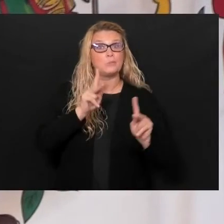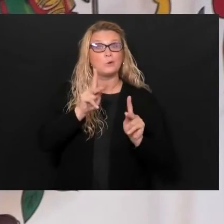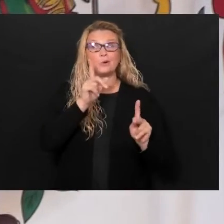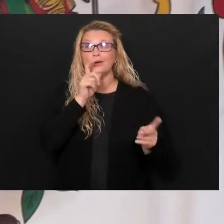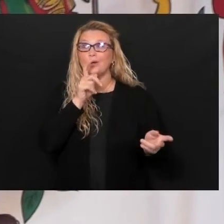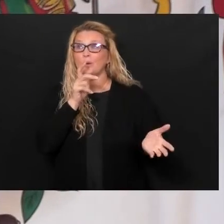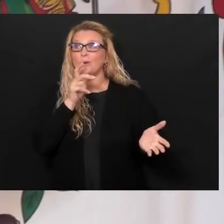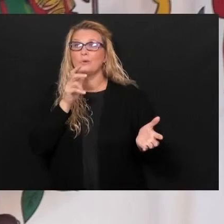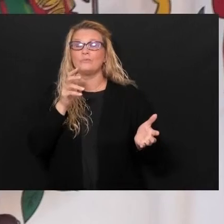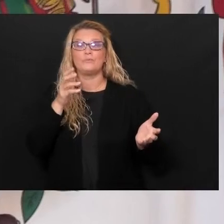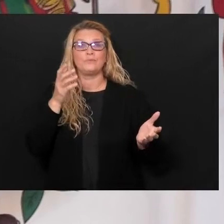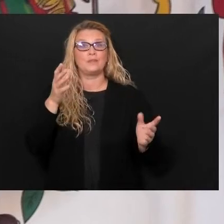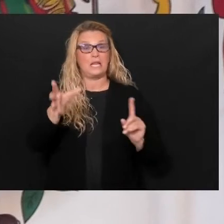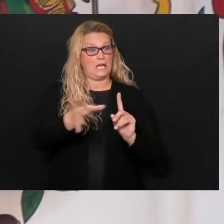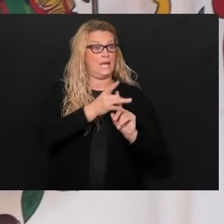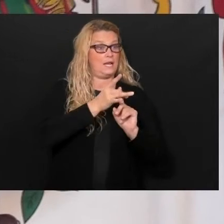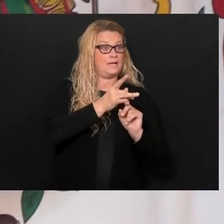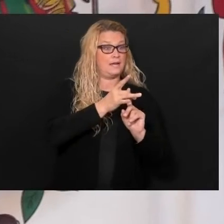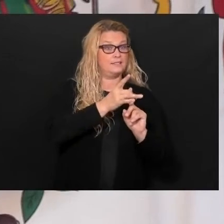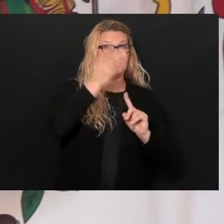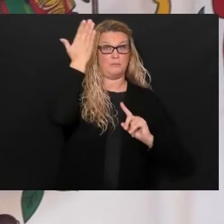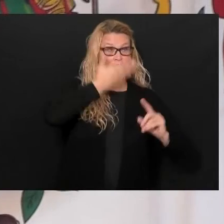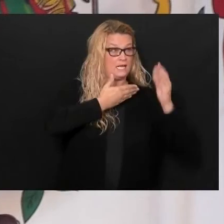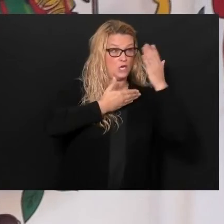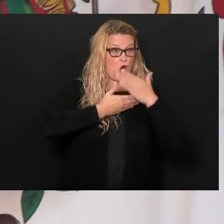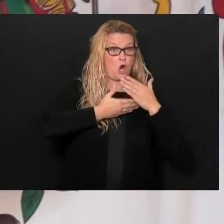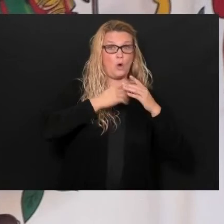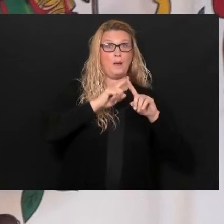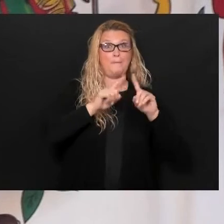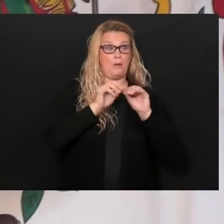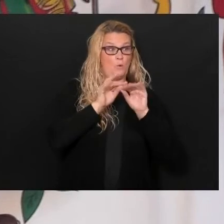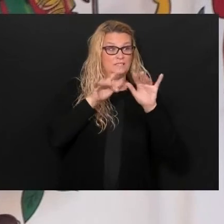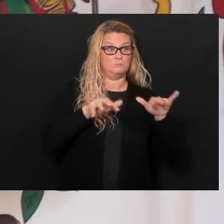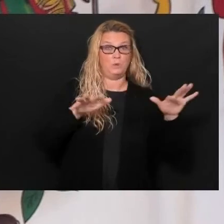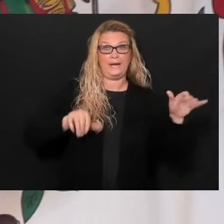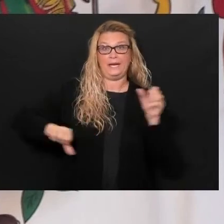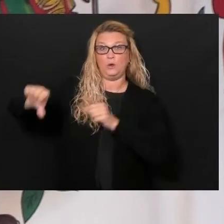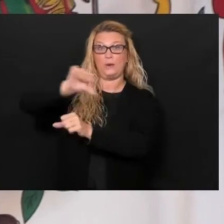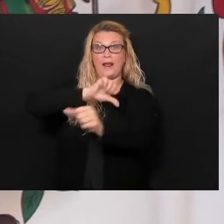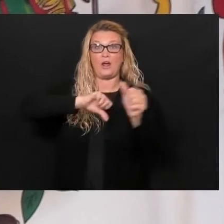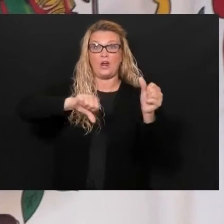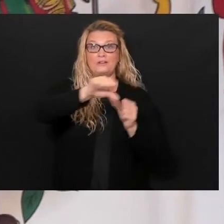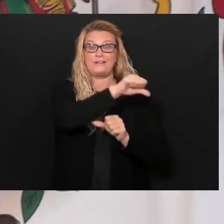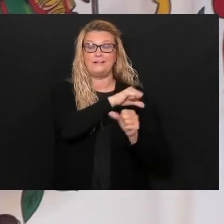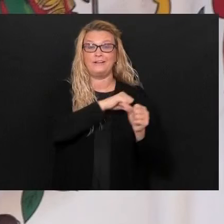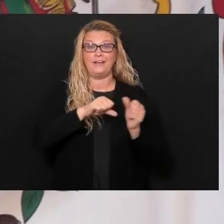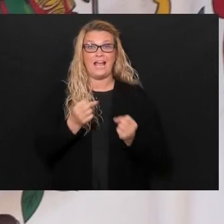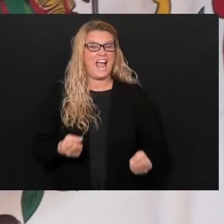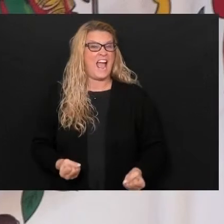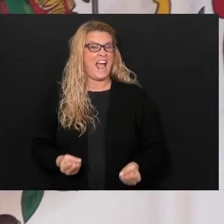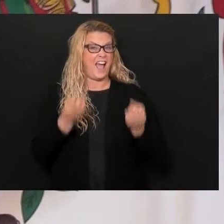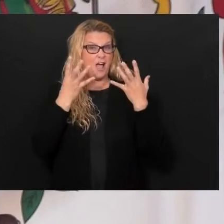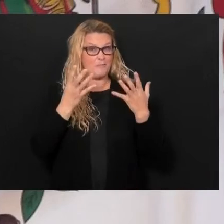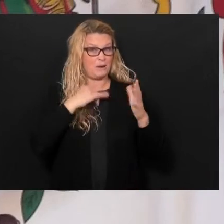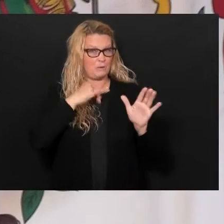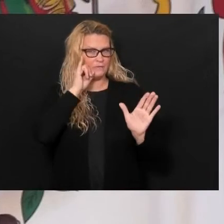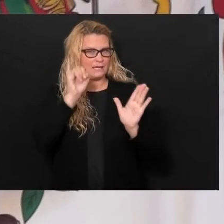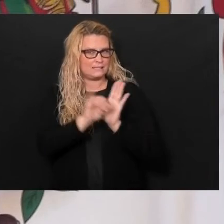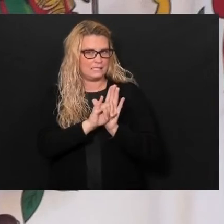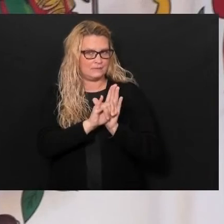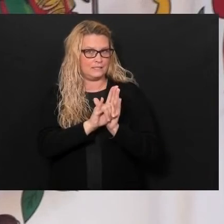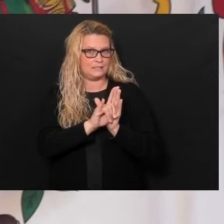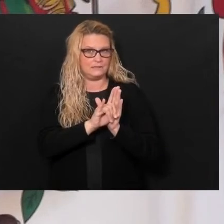were asymptomatic, that didn't have any idea that they had this and everything, how many have we identified?